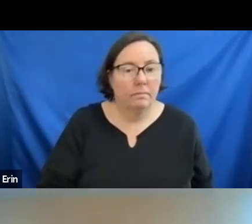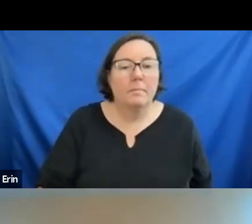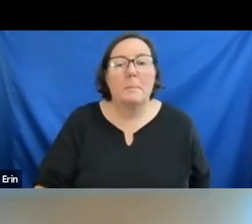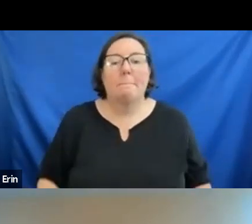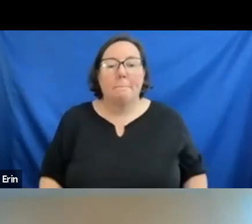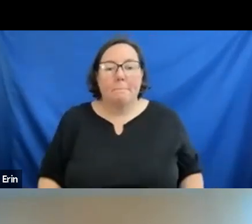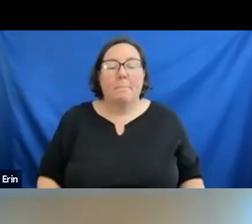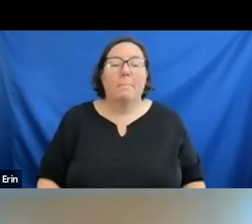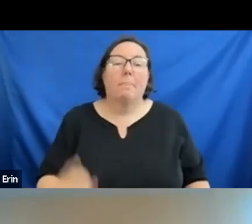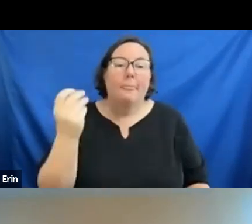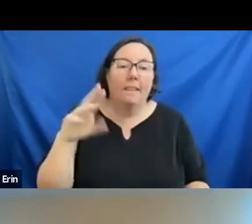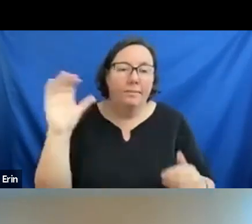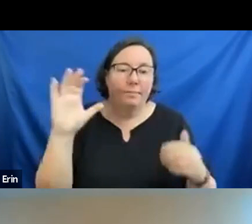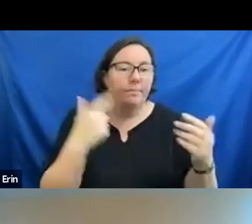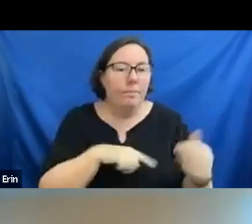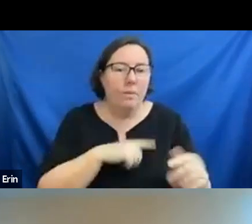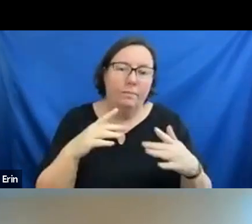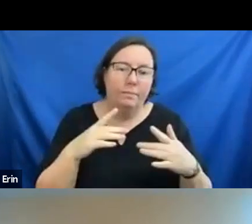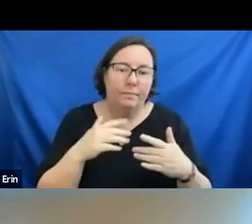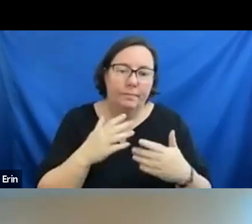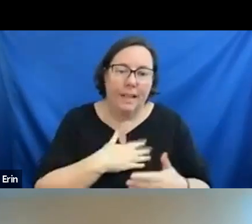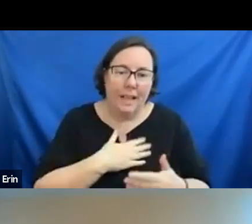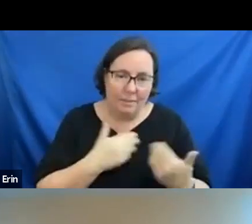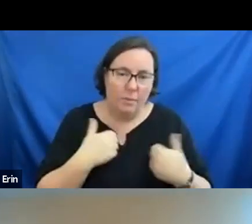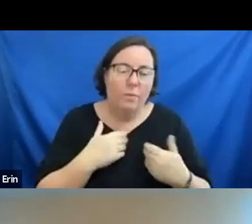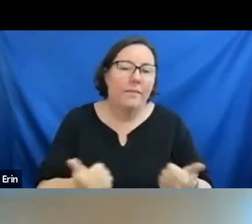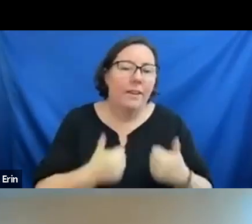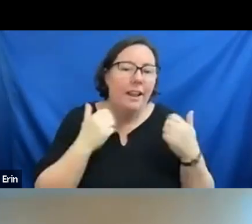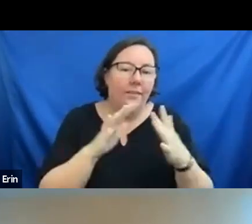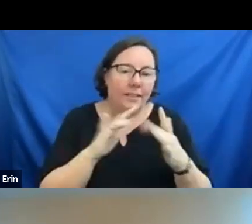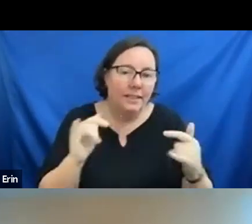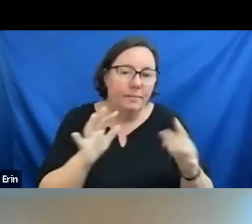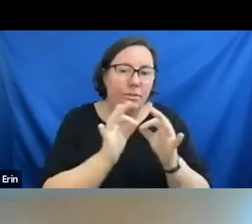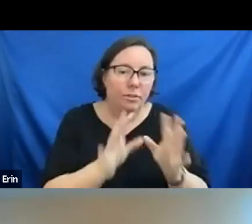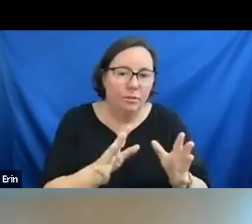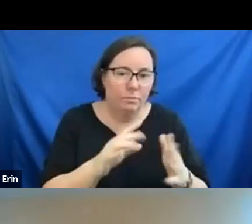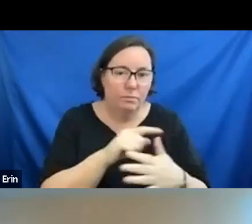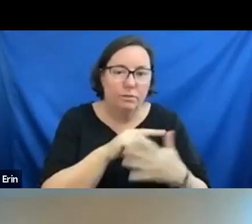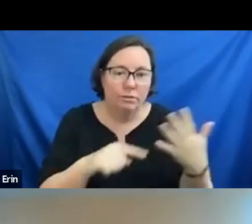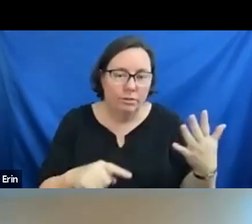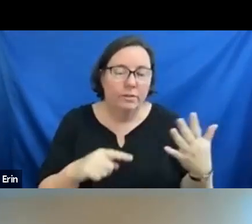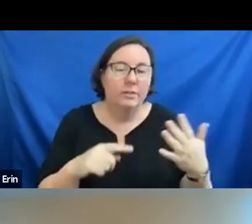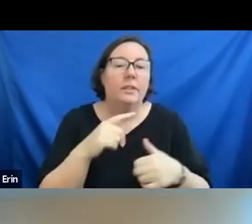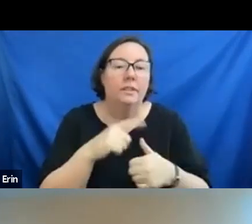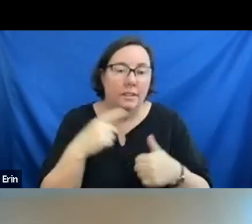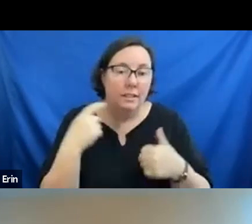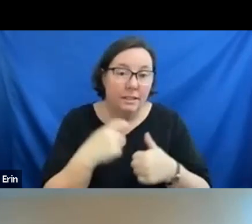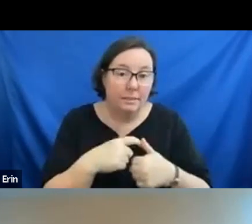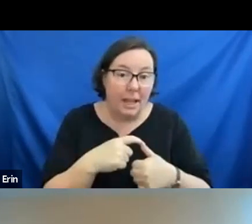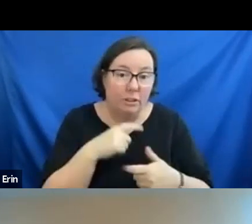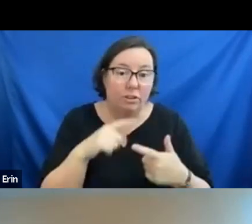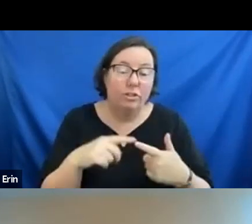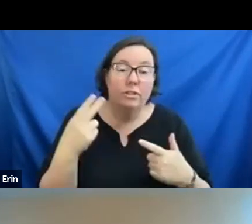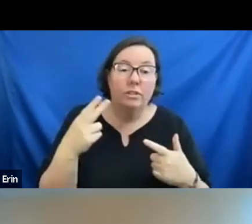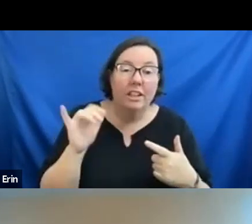We are pleased to be offering live simultaneous interpretation in Spanish,